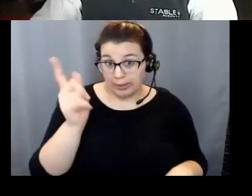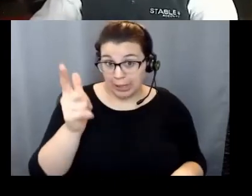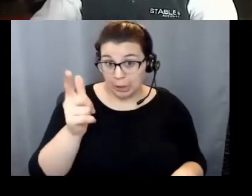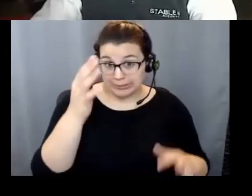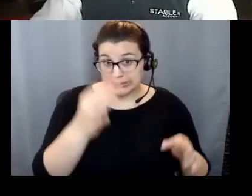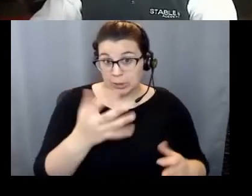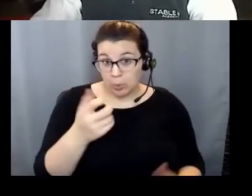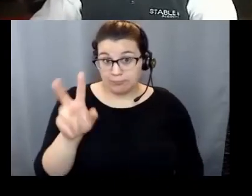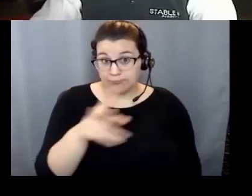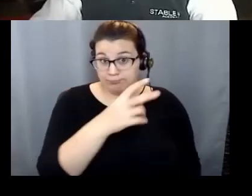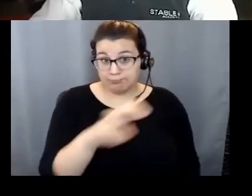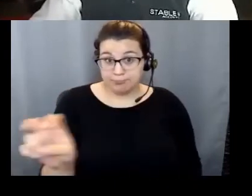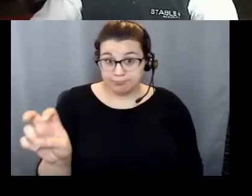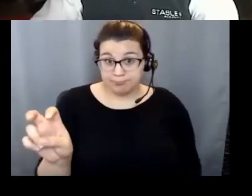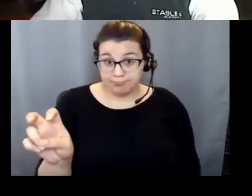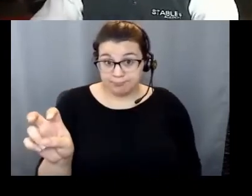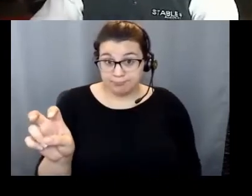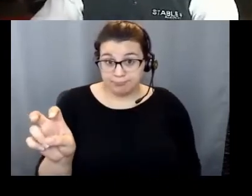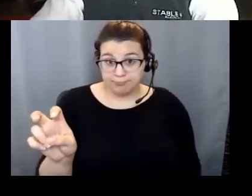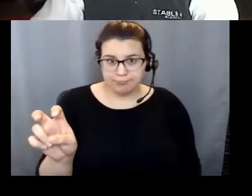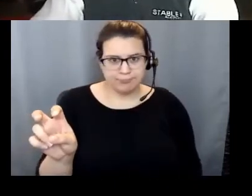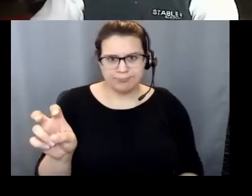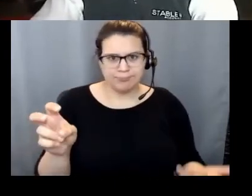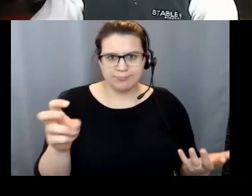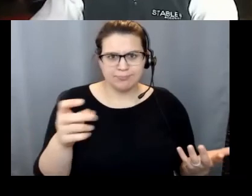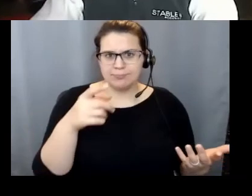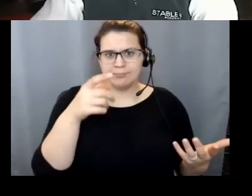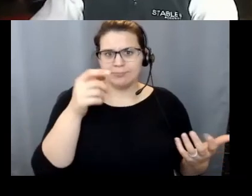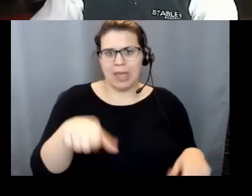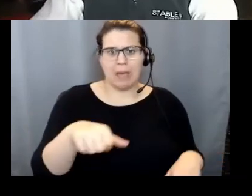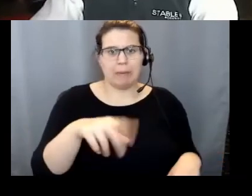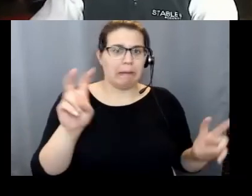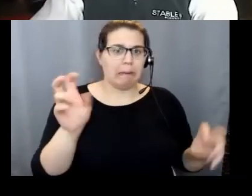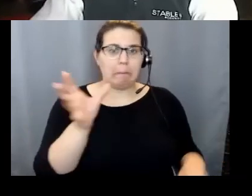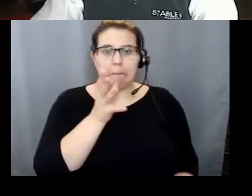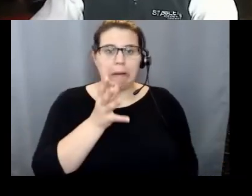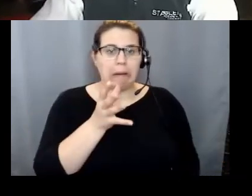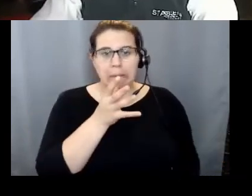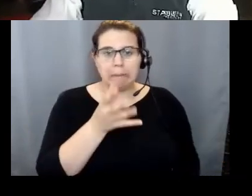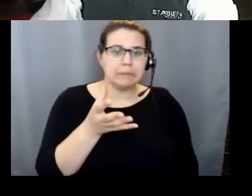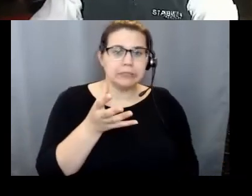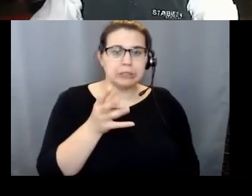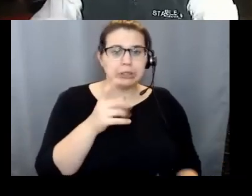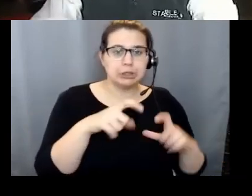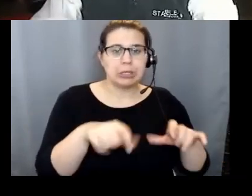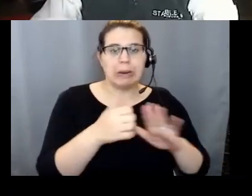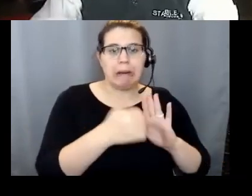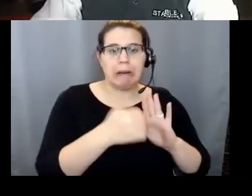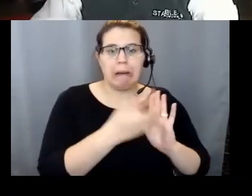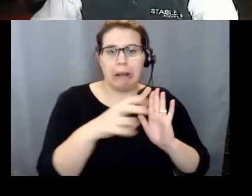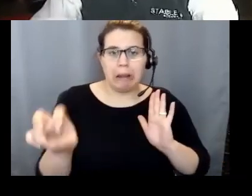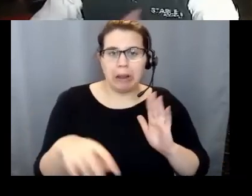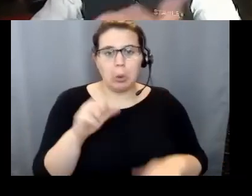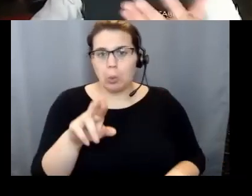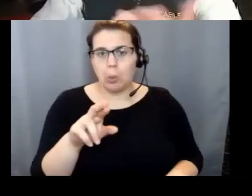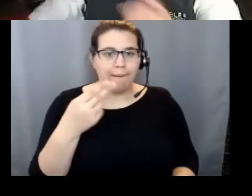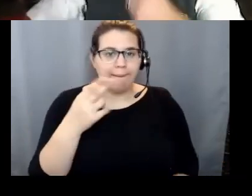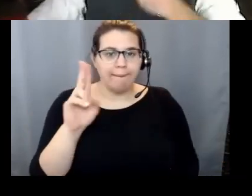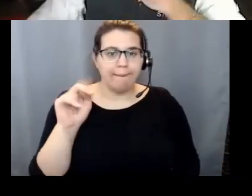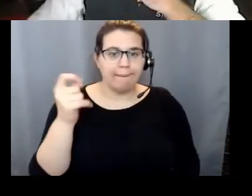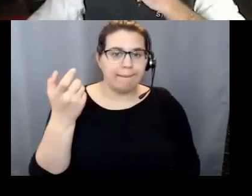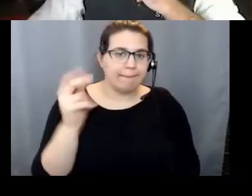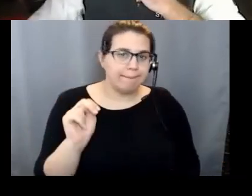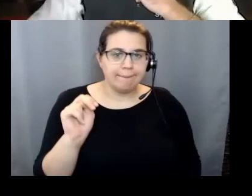this bank account will show up however you've titled it. So it could be Mama Doe's checking or Huntington checking, or